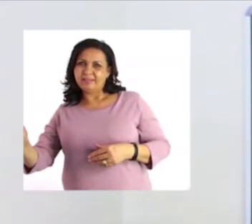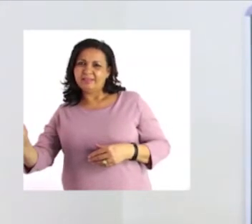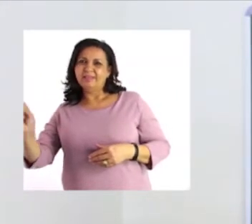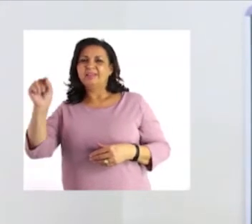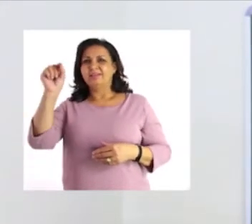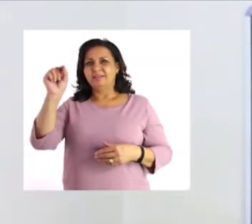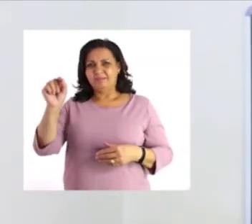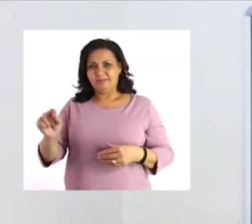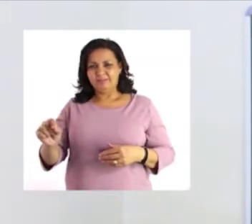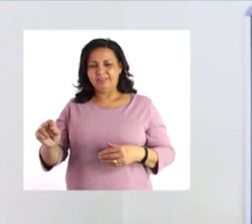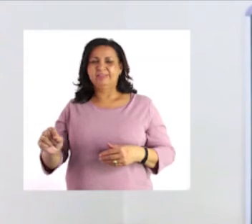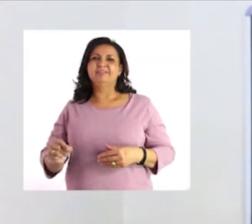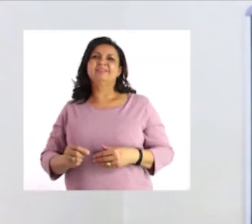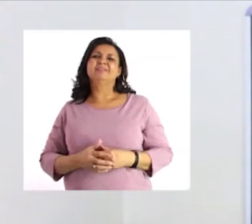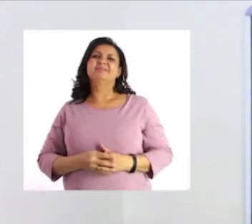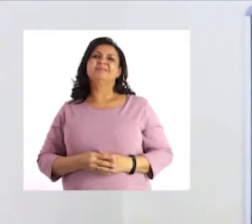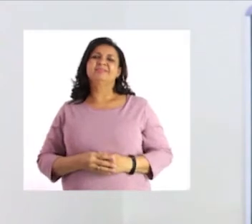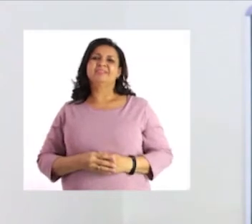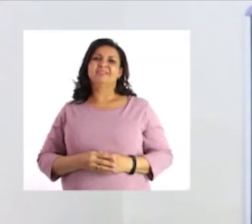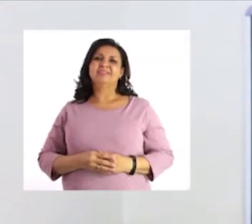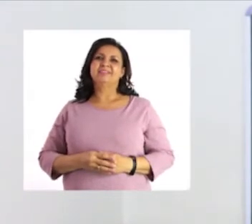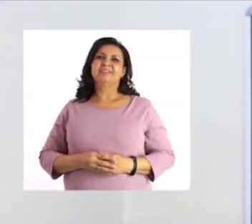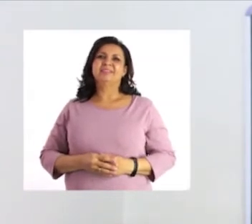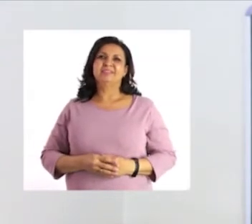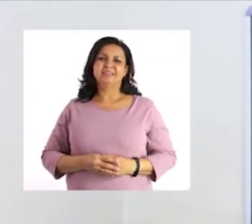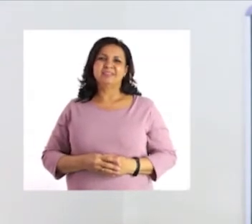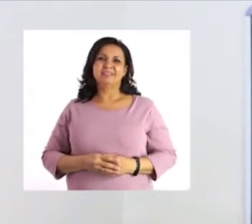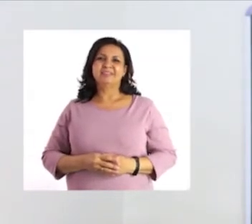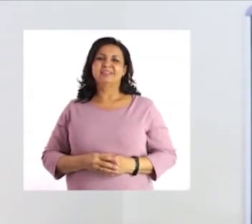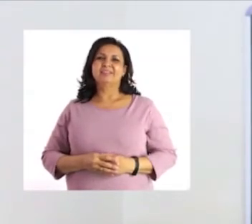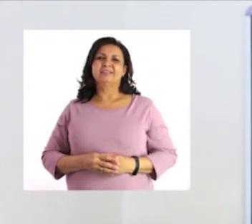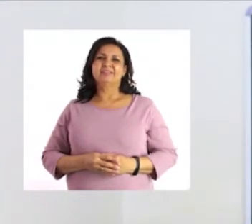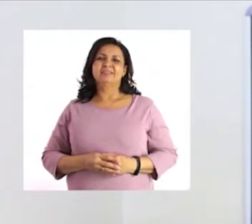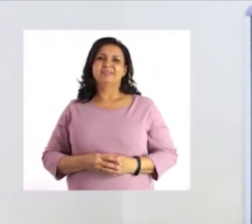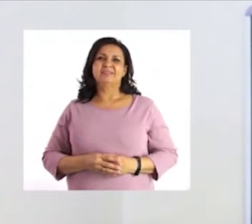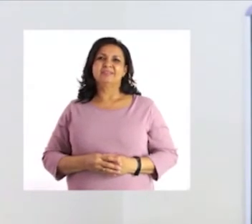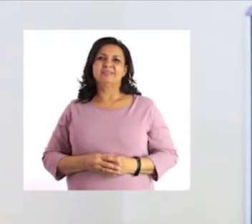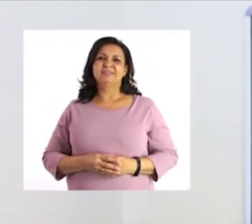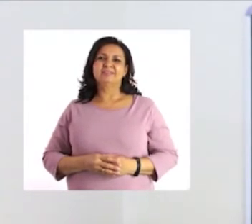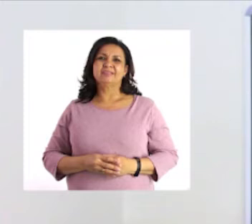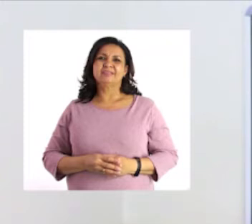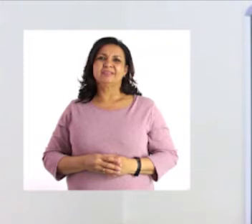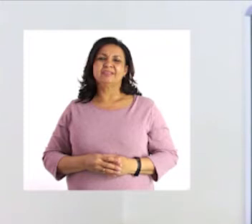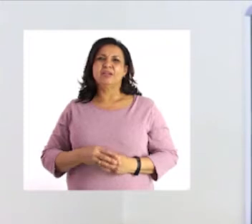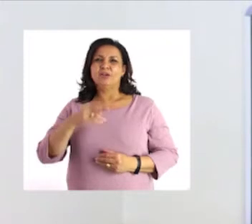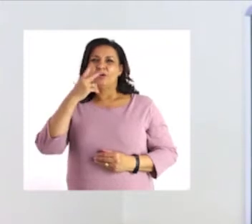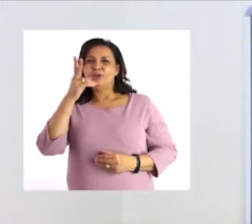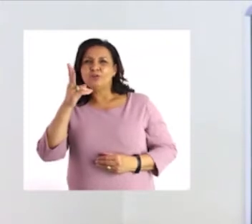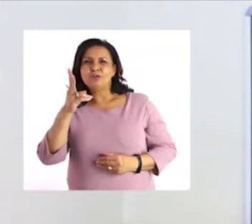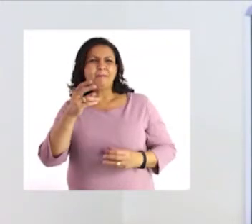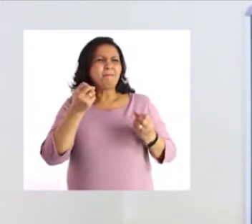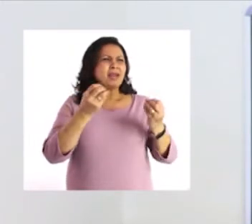it a little line on the straight line. And this will complete our number 4. I hope you look around and see many